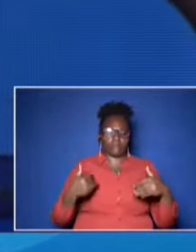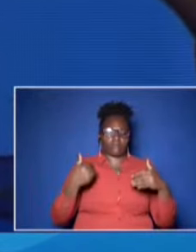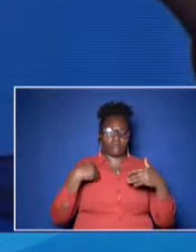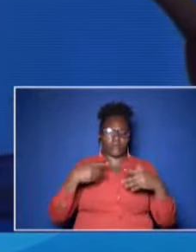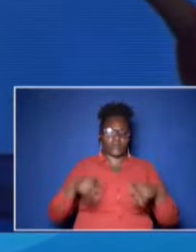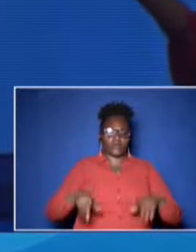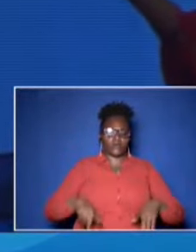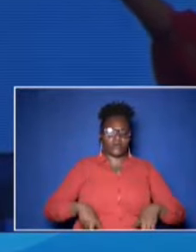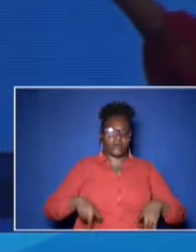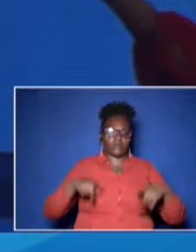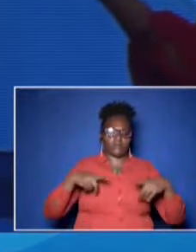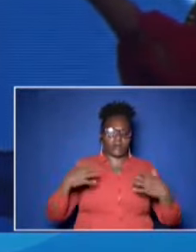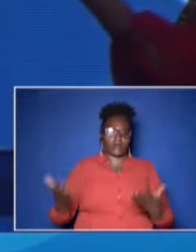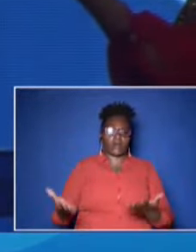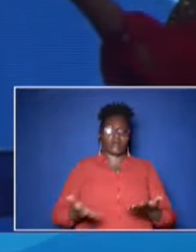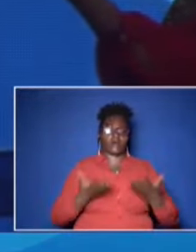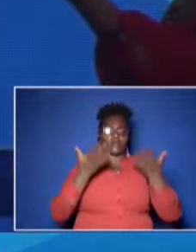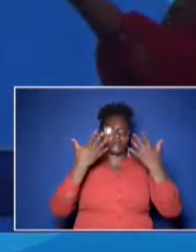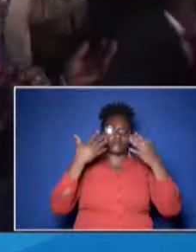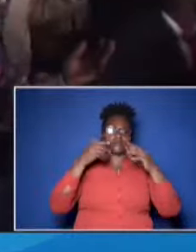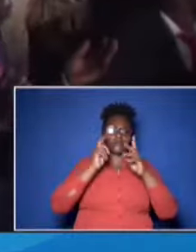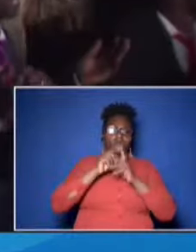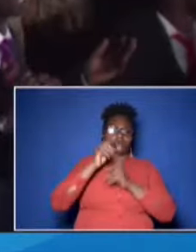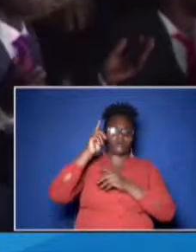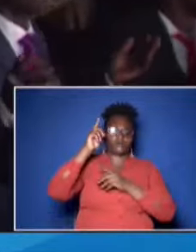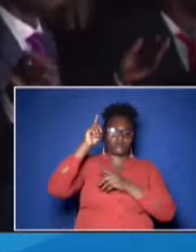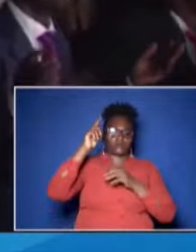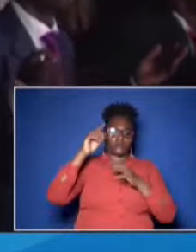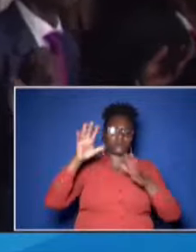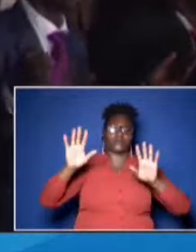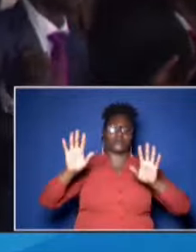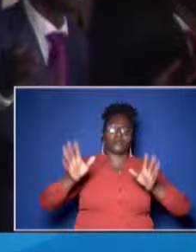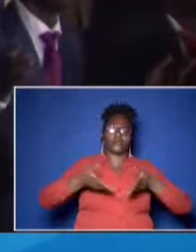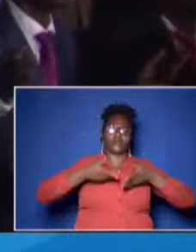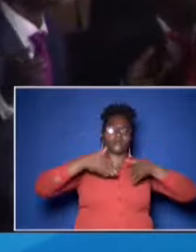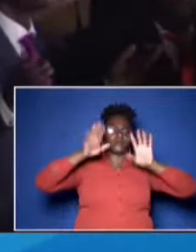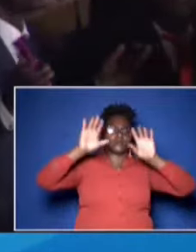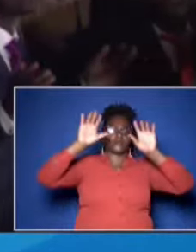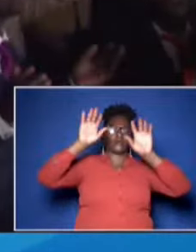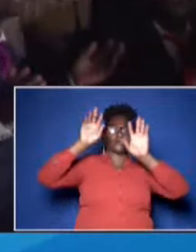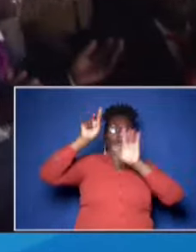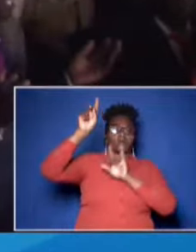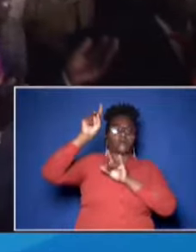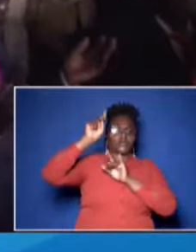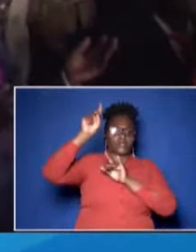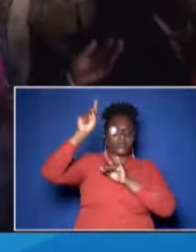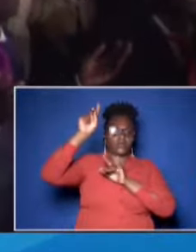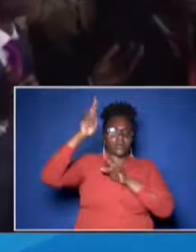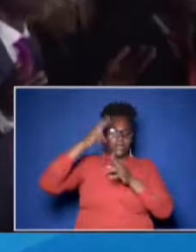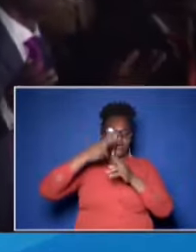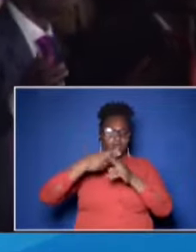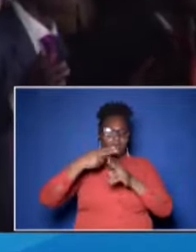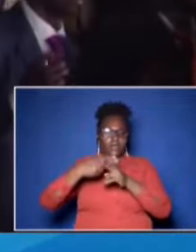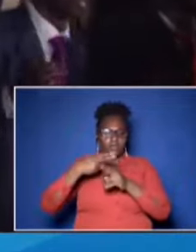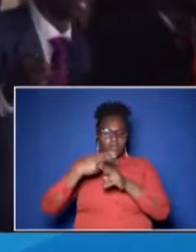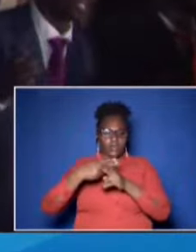leave my hands in surrender to your